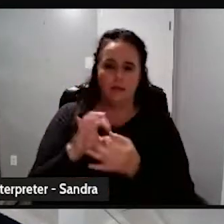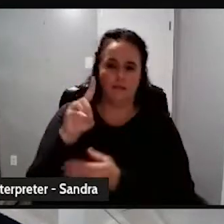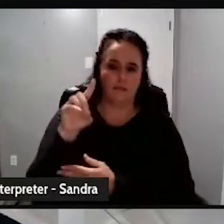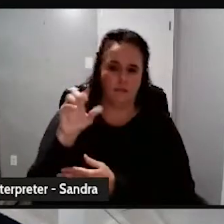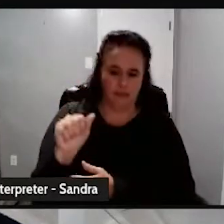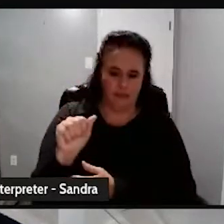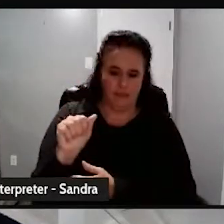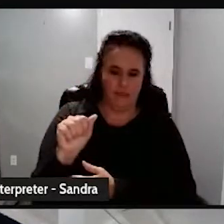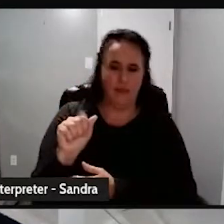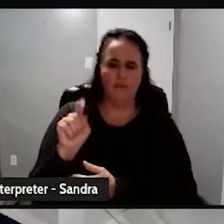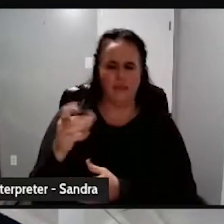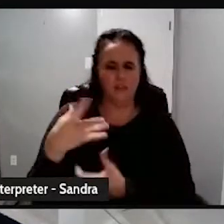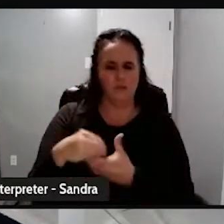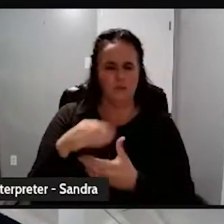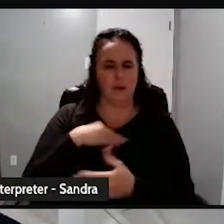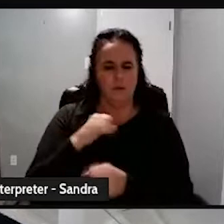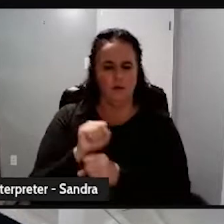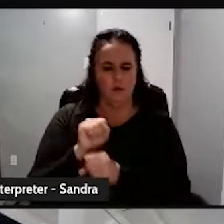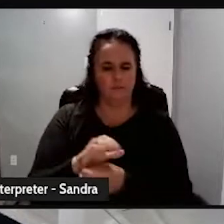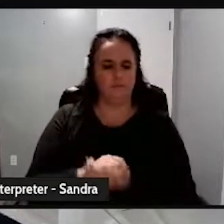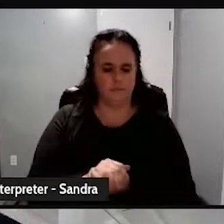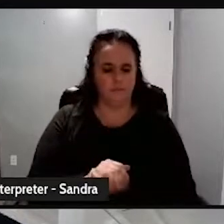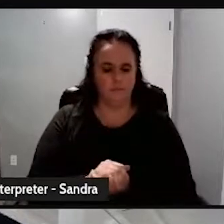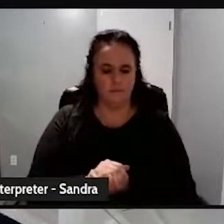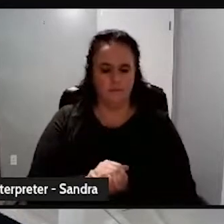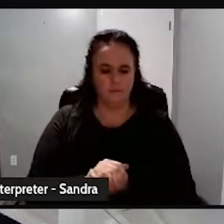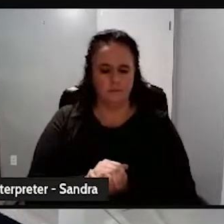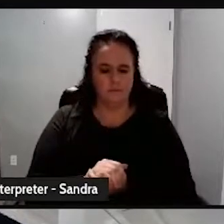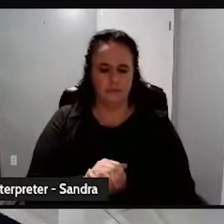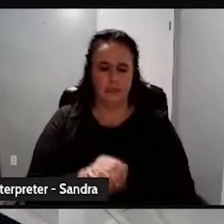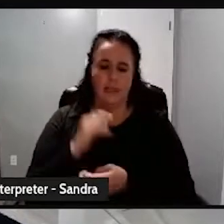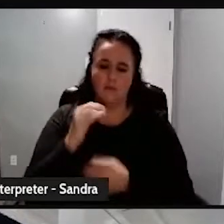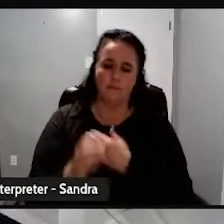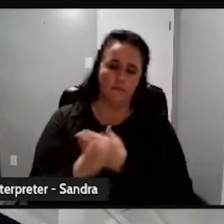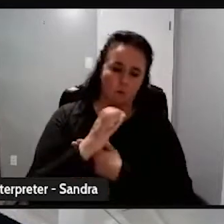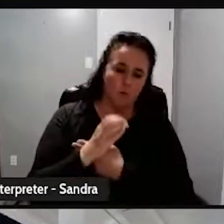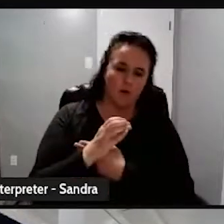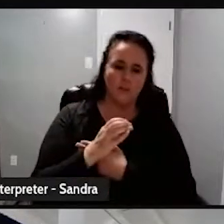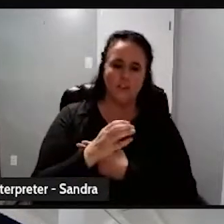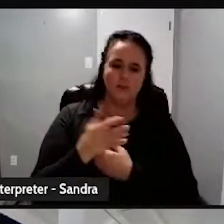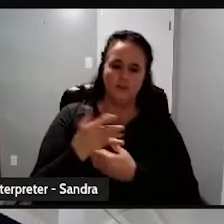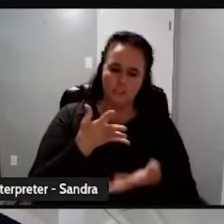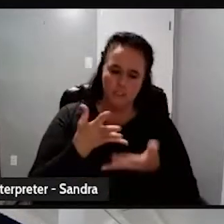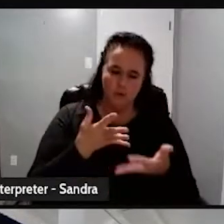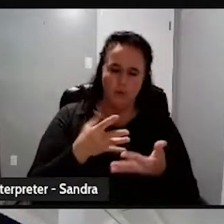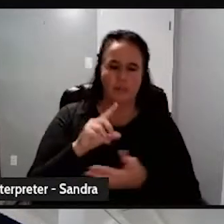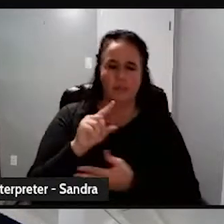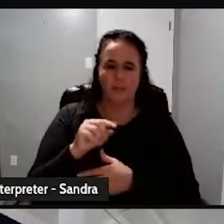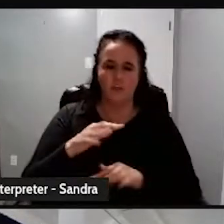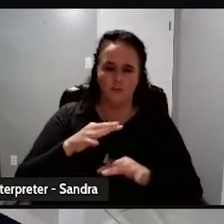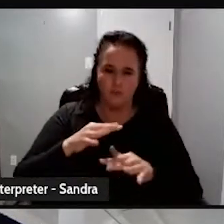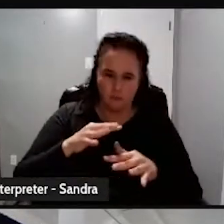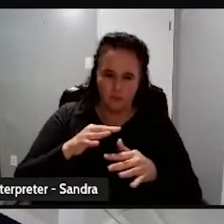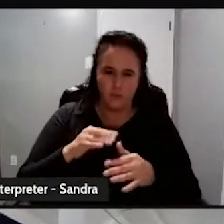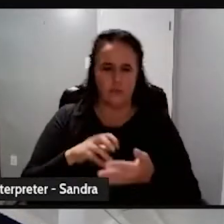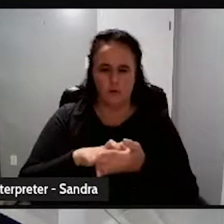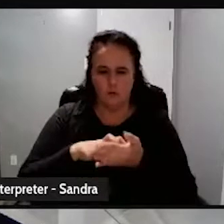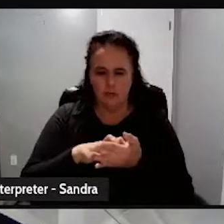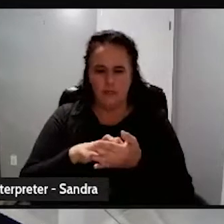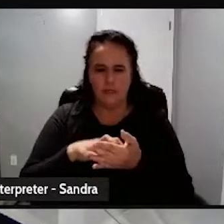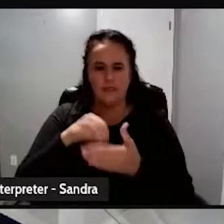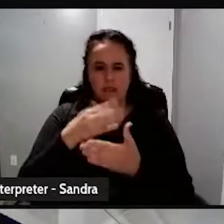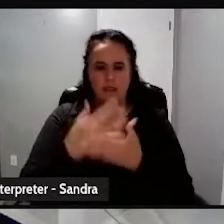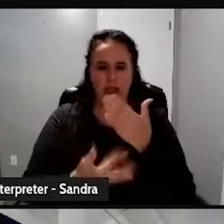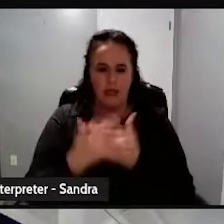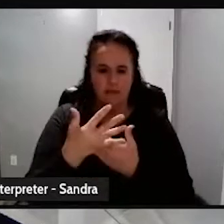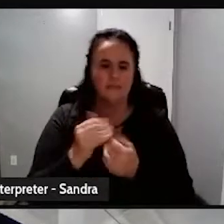work. Had I not been forced to deal with the tremors and the weakness in my hand, I would have